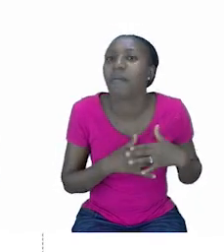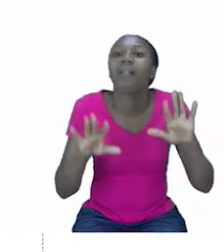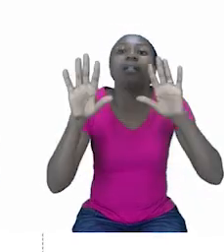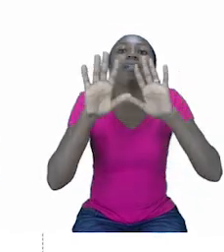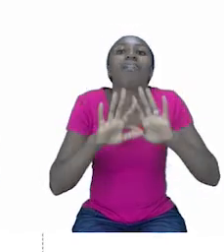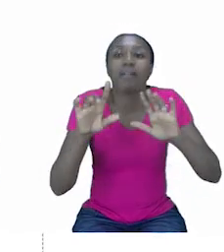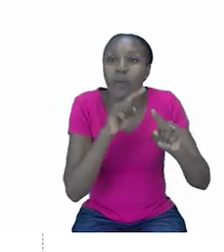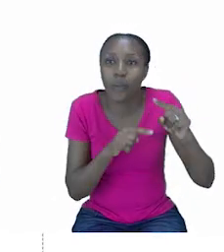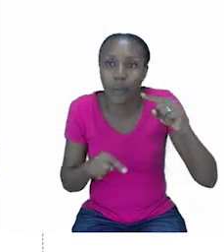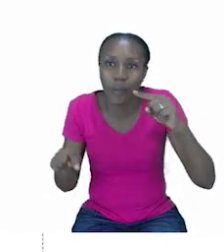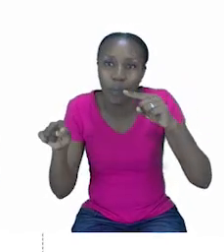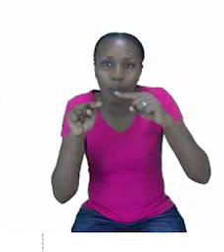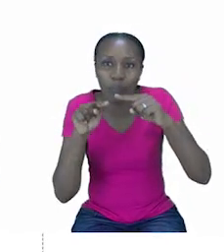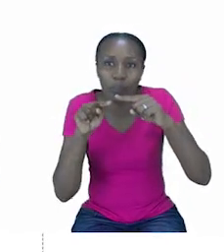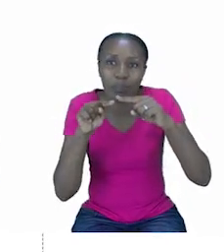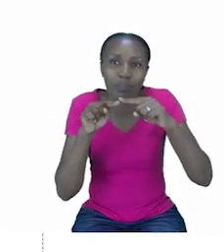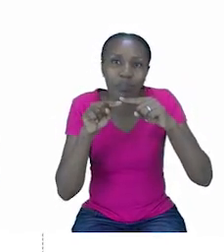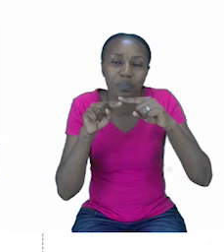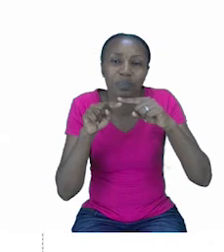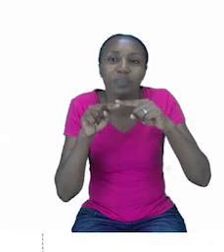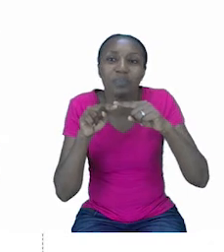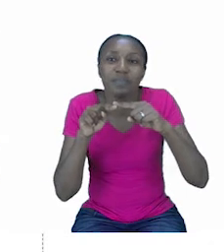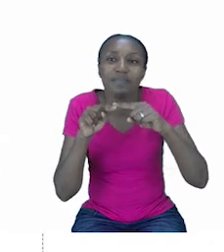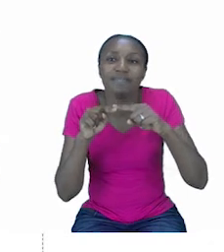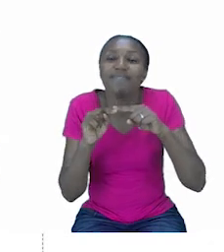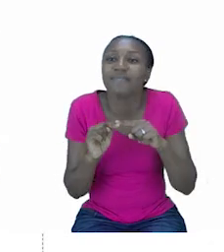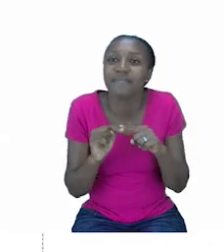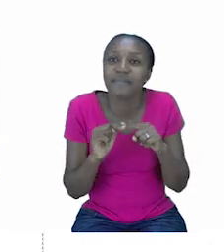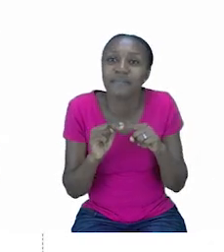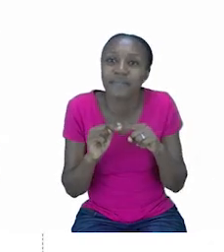that has the word you.